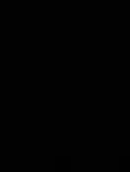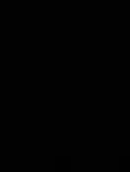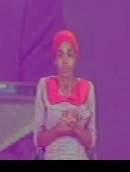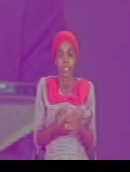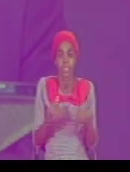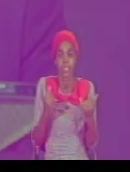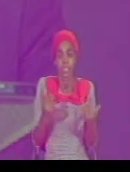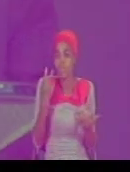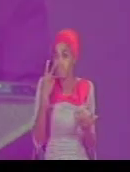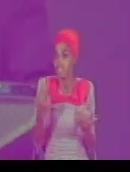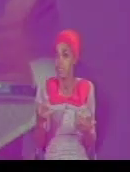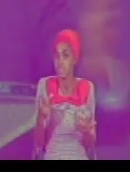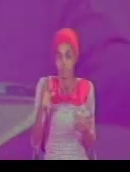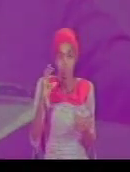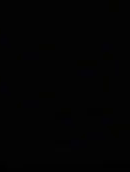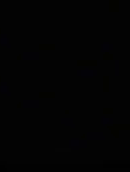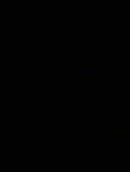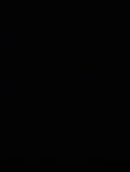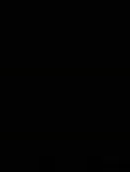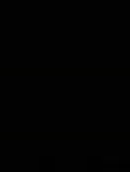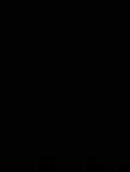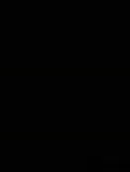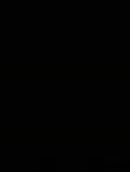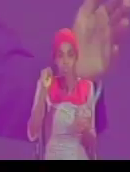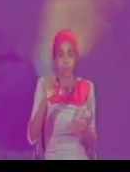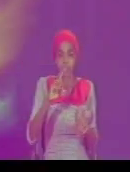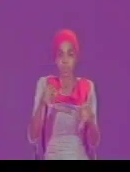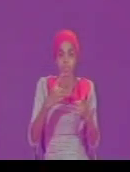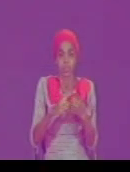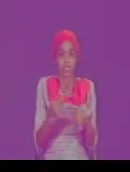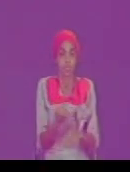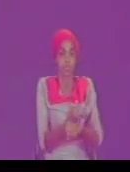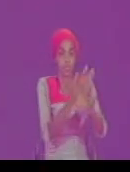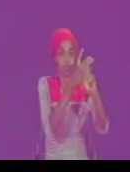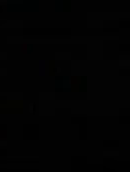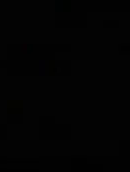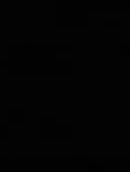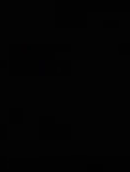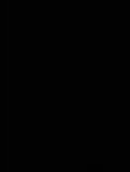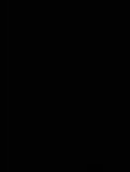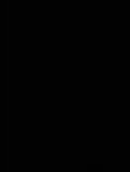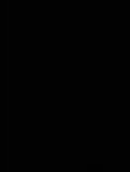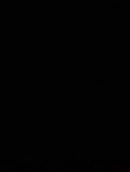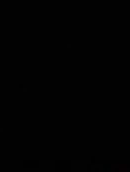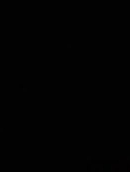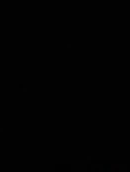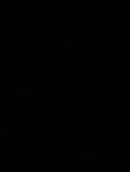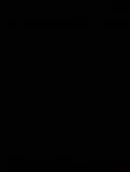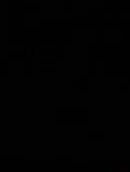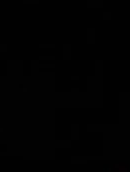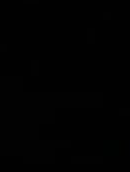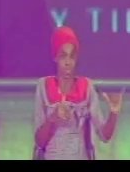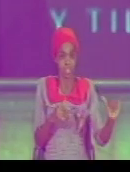to the mountaintop, and then he spent 40 days there. By the time he came down,